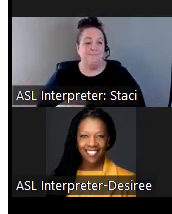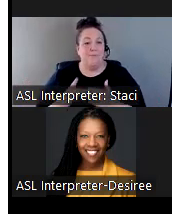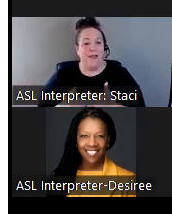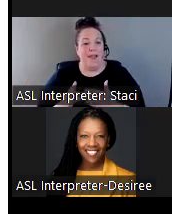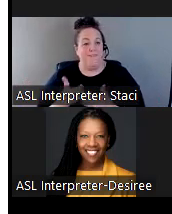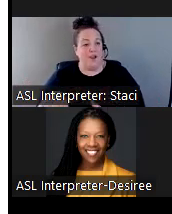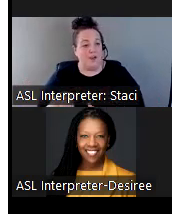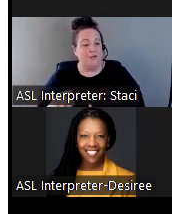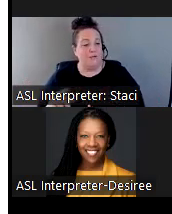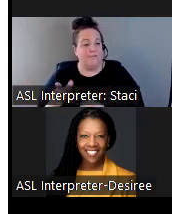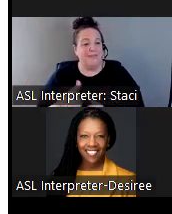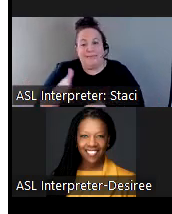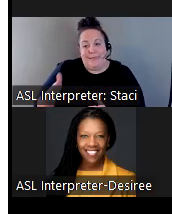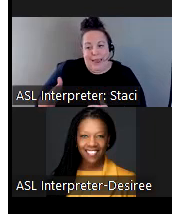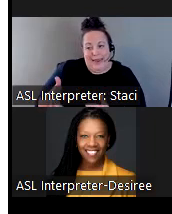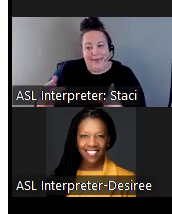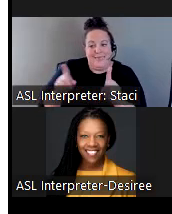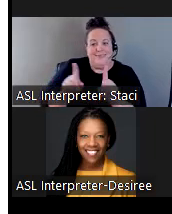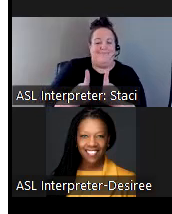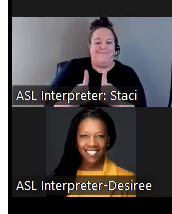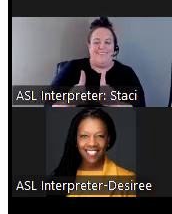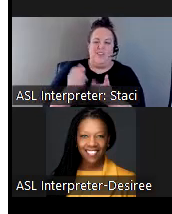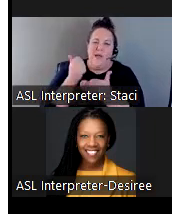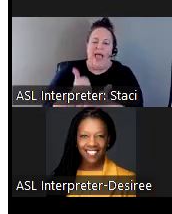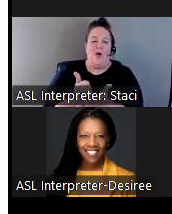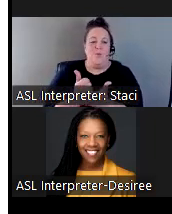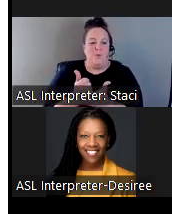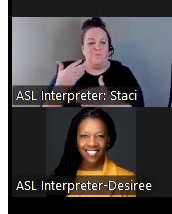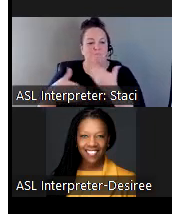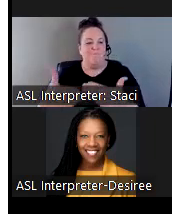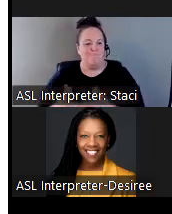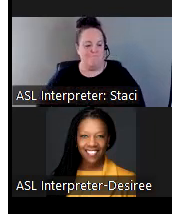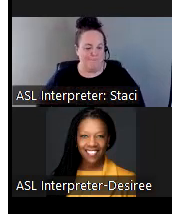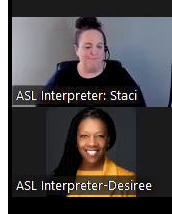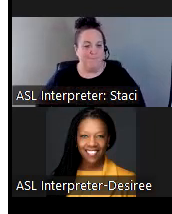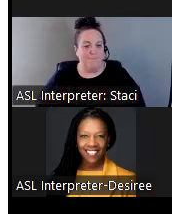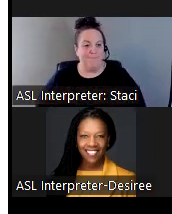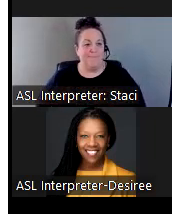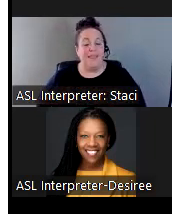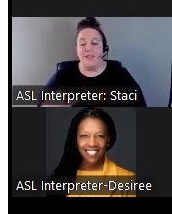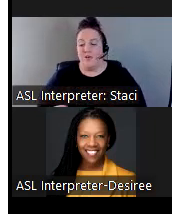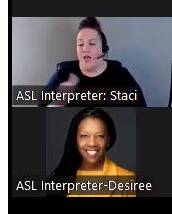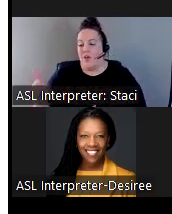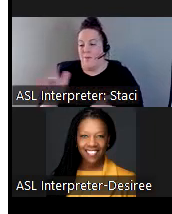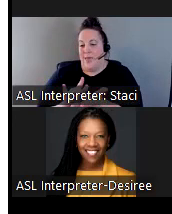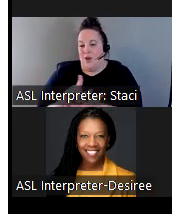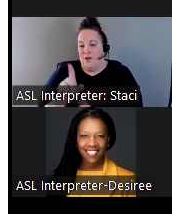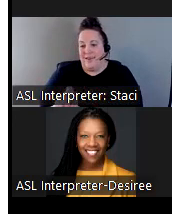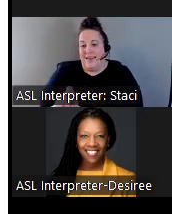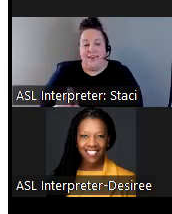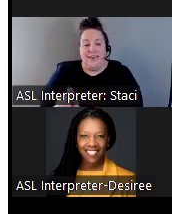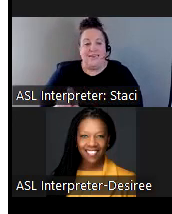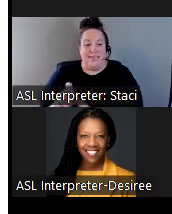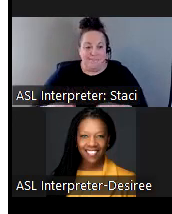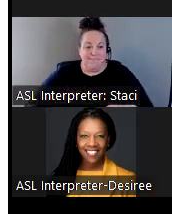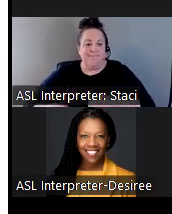side, that there's a way to help facilitate that. Those other medical needs can take precedence. And